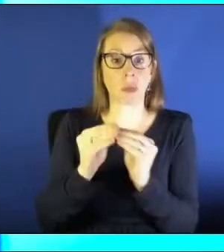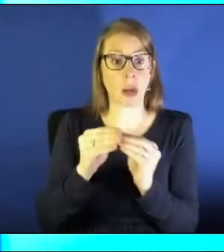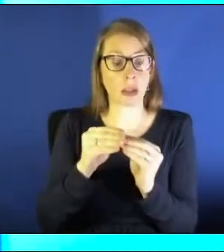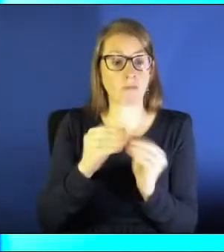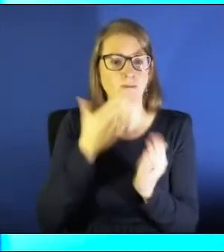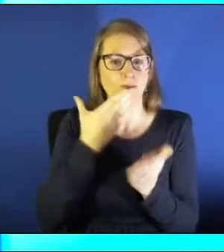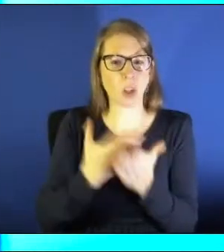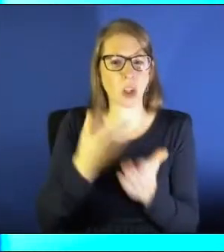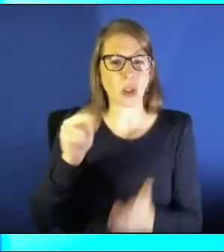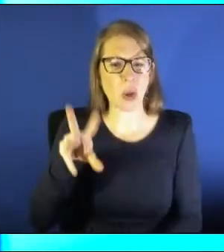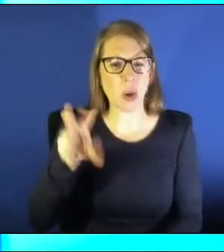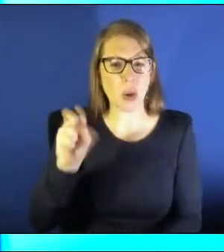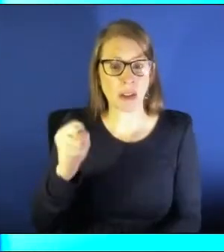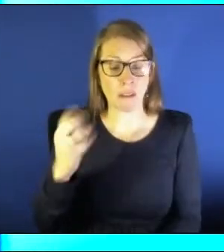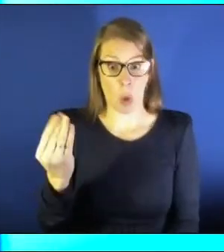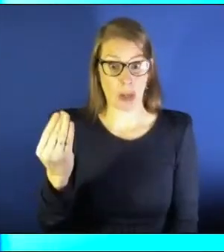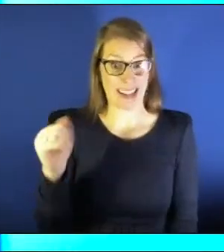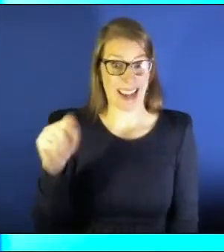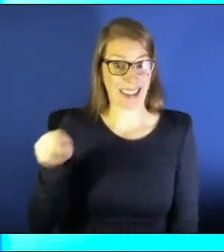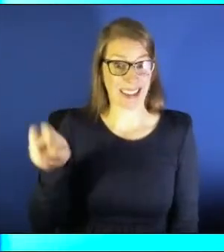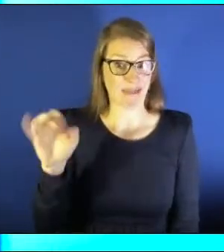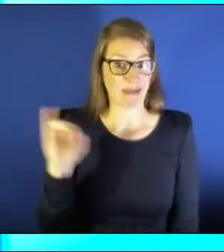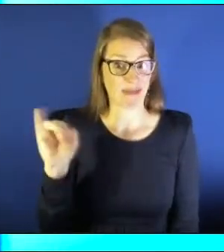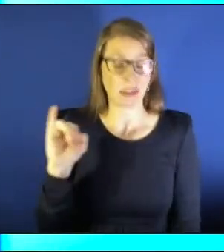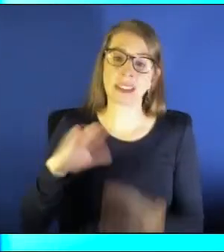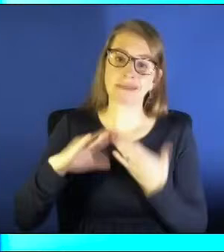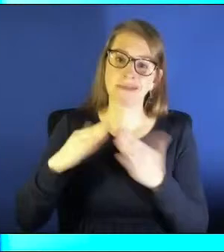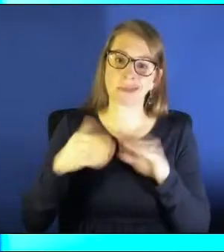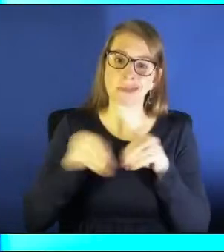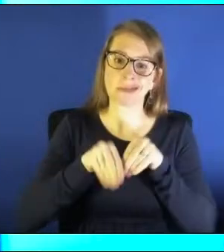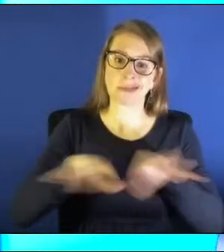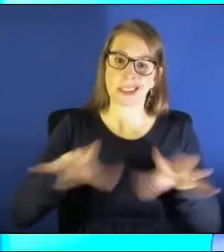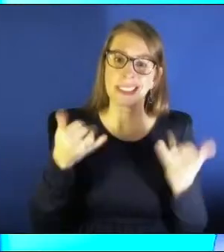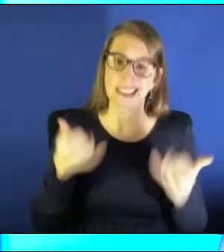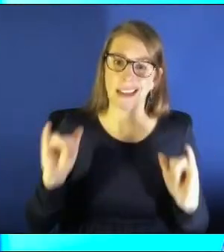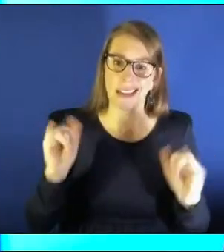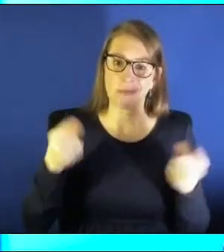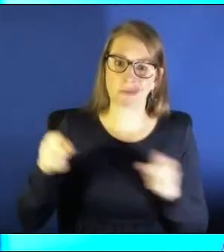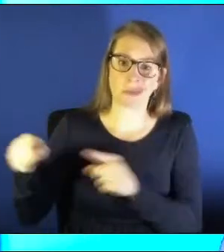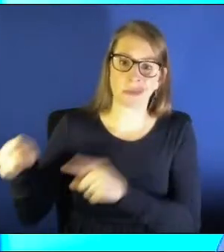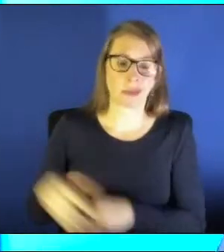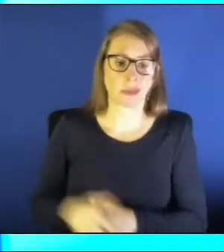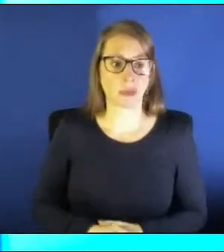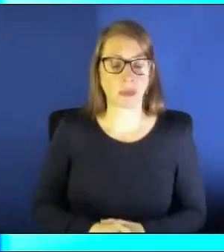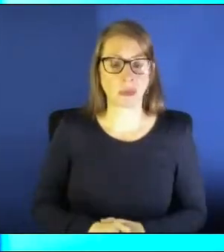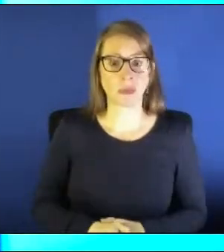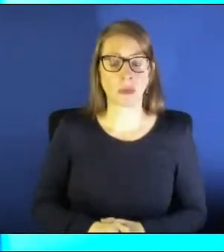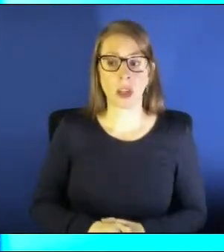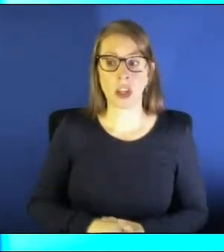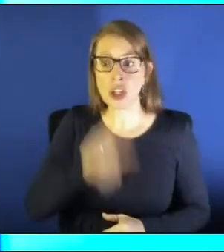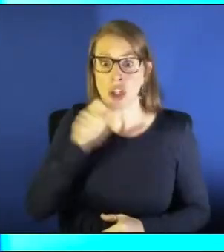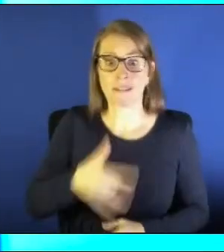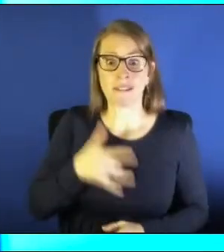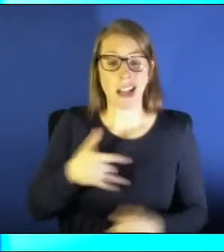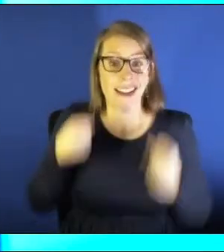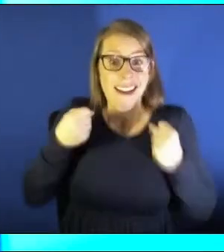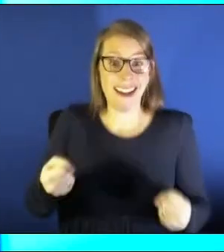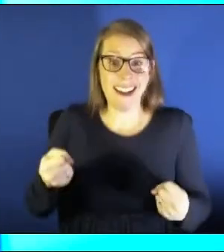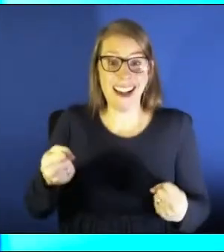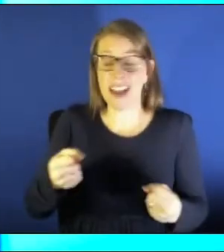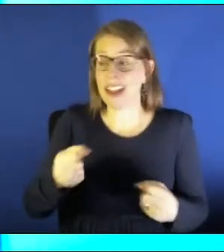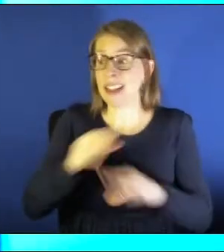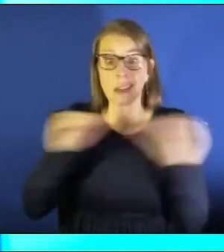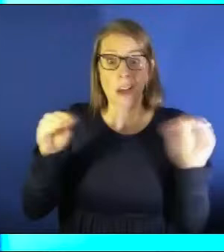active infections, so there is still community transmission going on. We shouldn't get any sort of false security here from it. The BA2 variant is